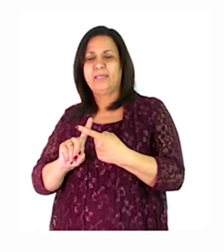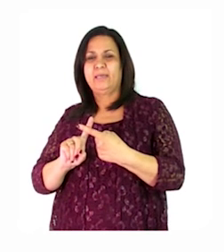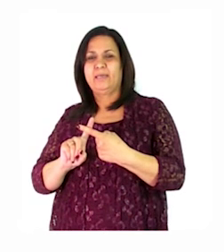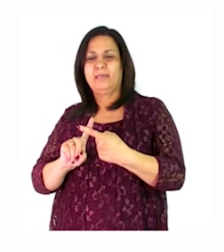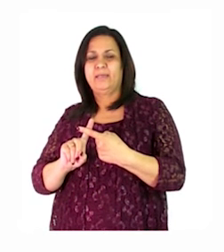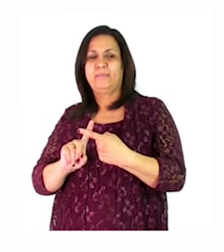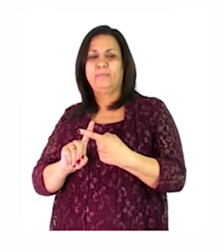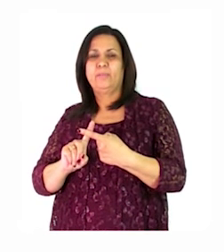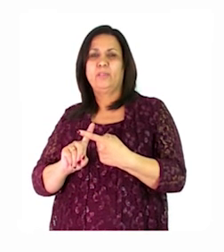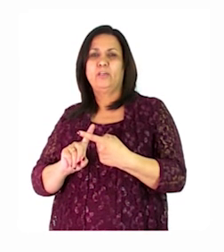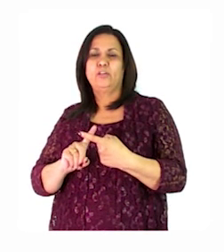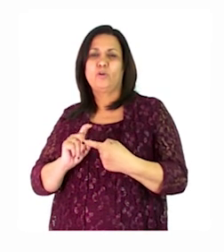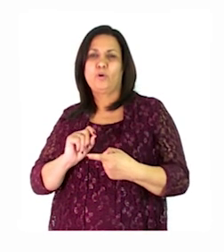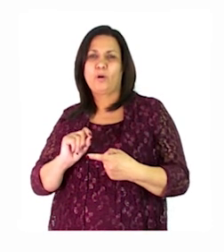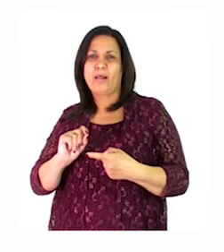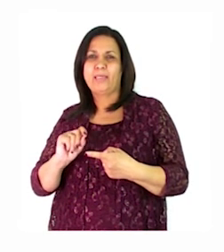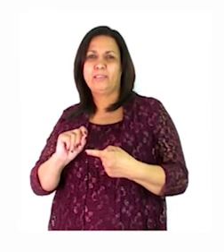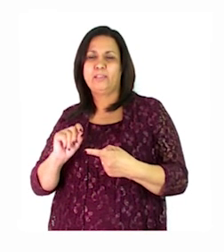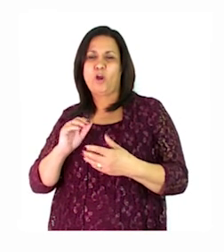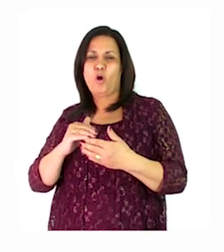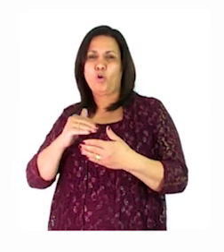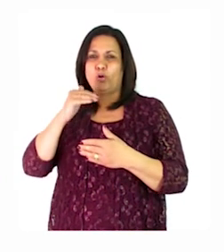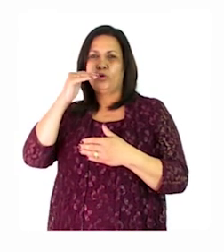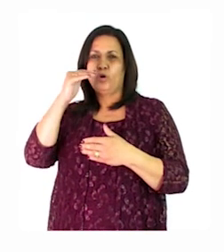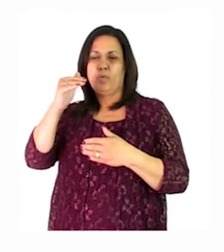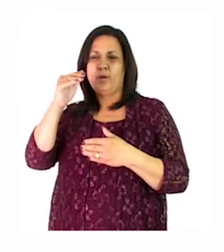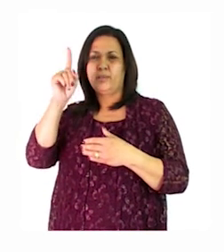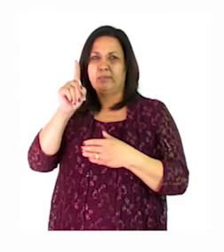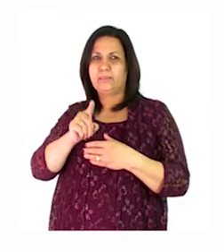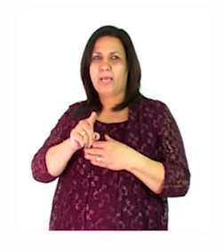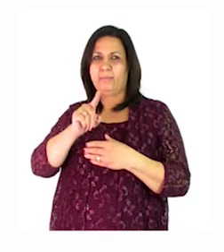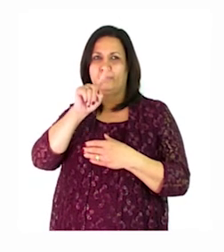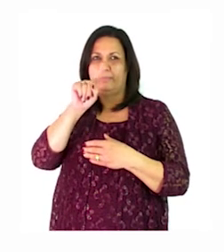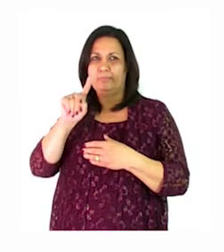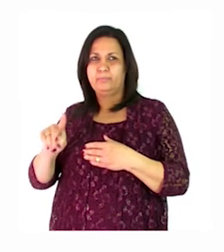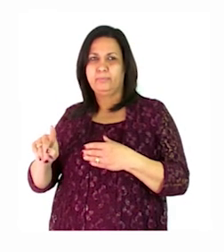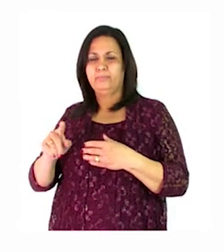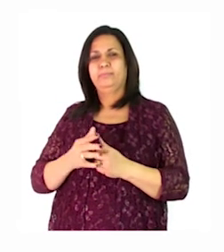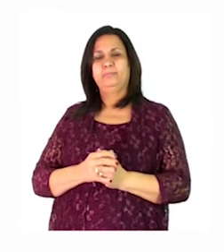multiplication sign or the times table